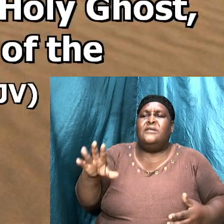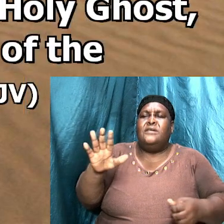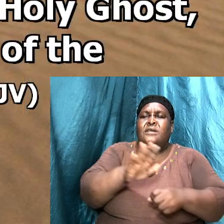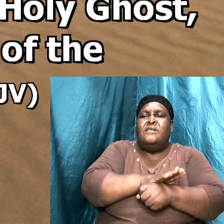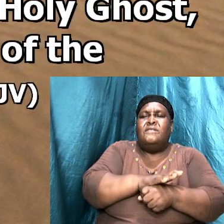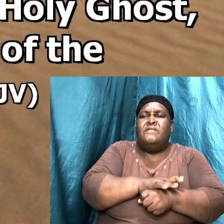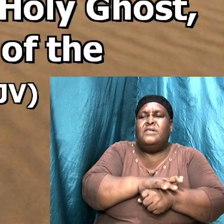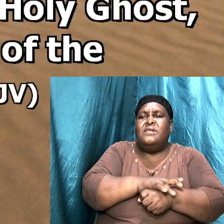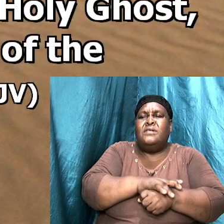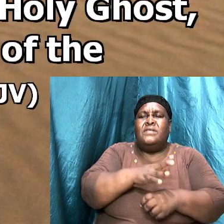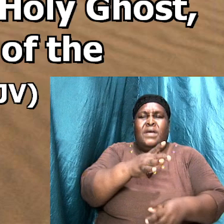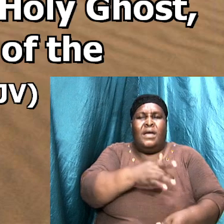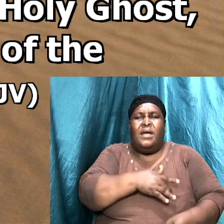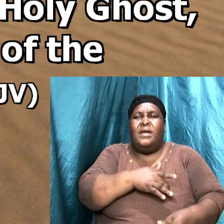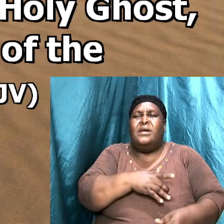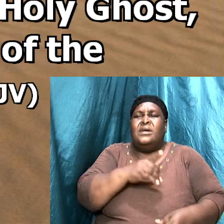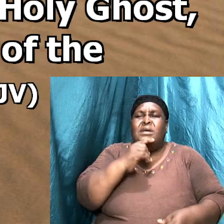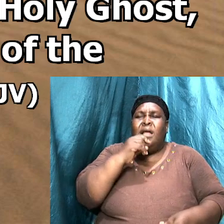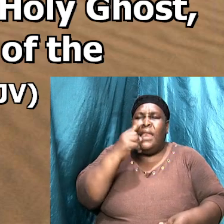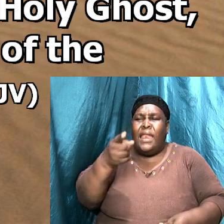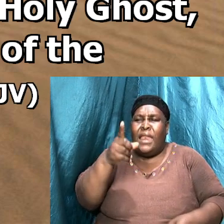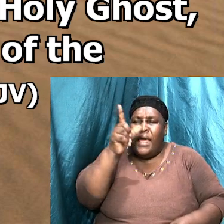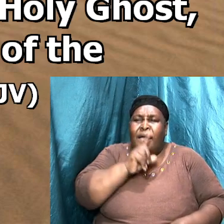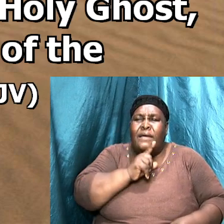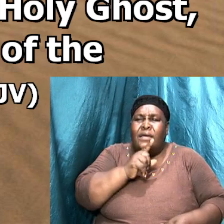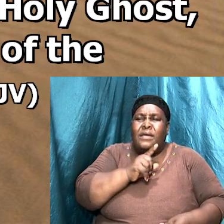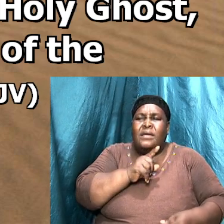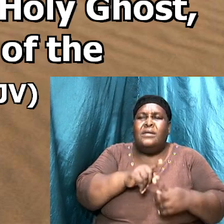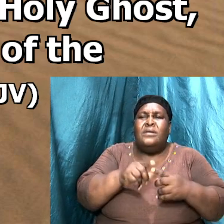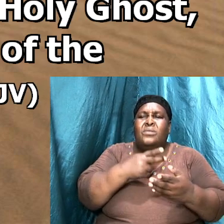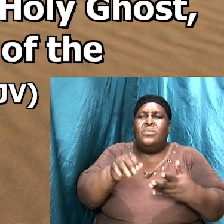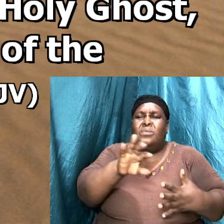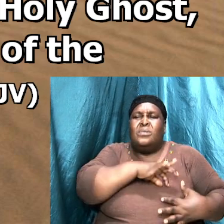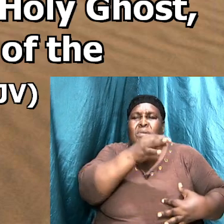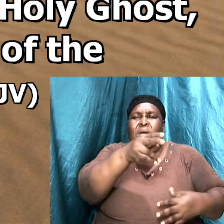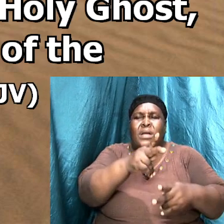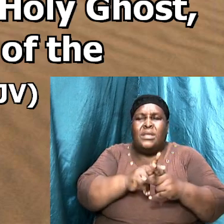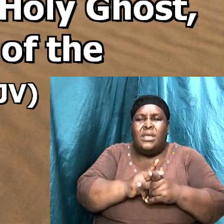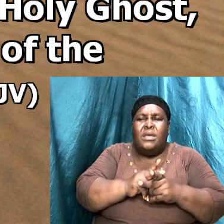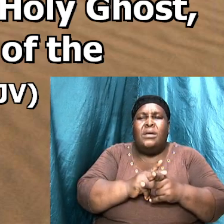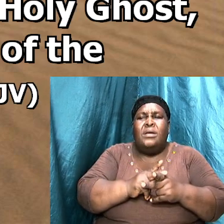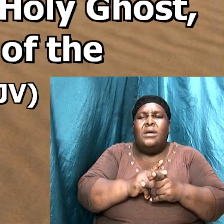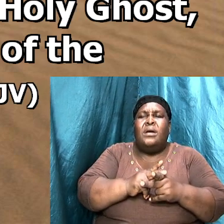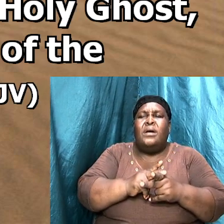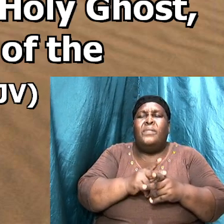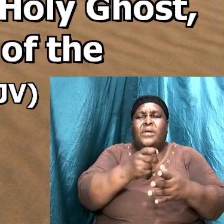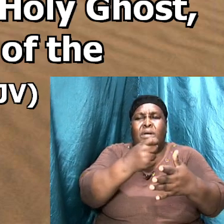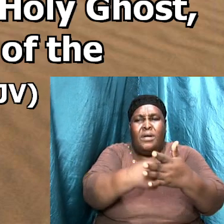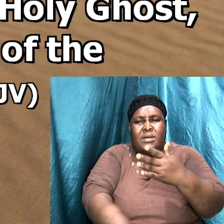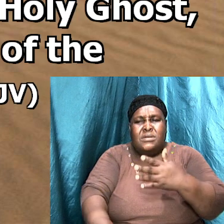Ghost and to keep back a part of the price of the land?